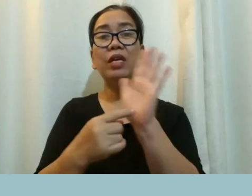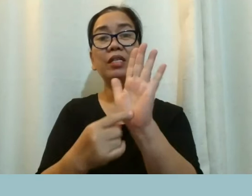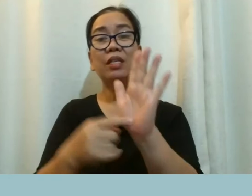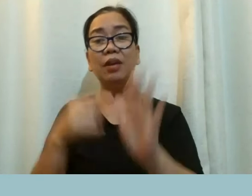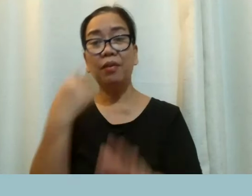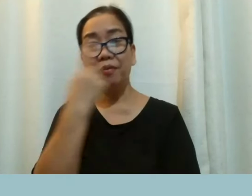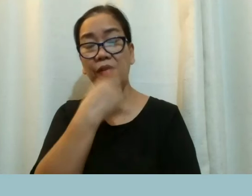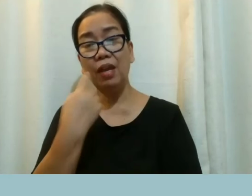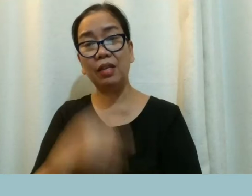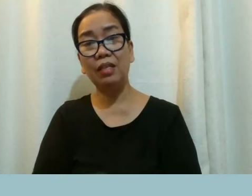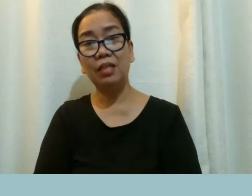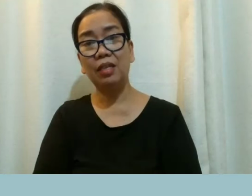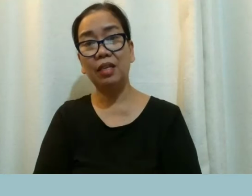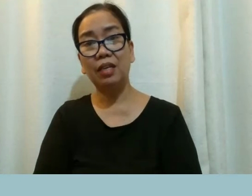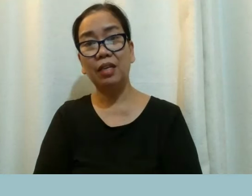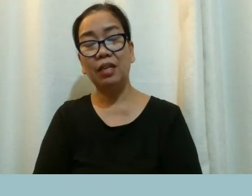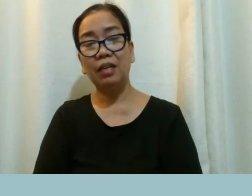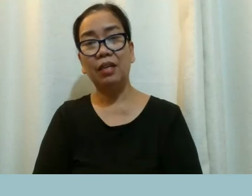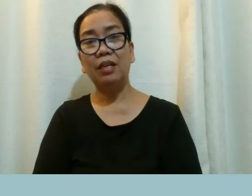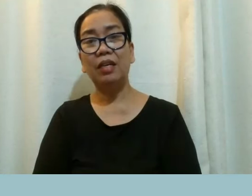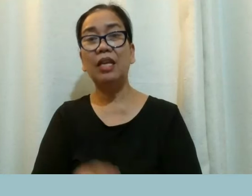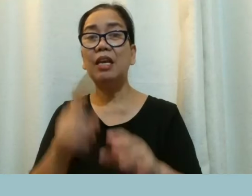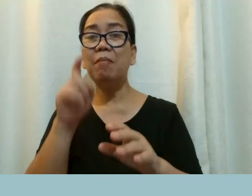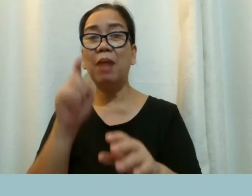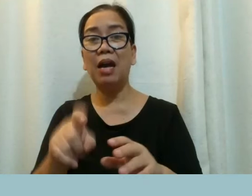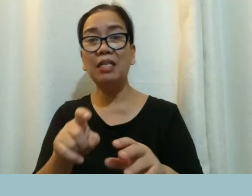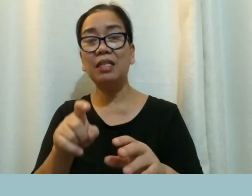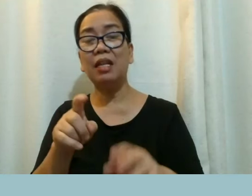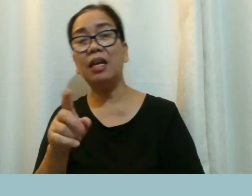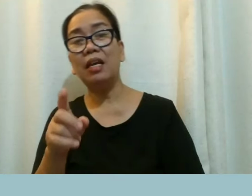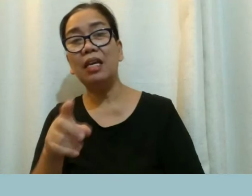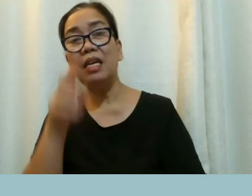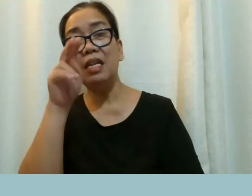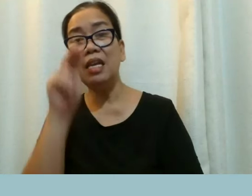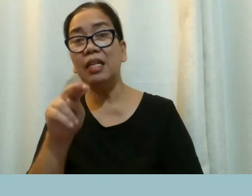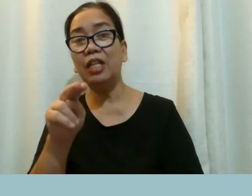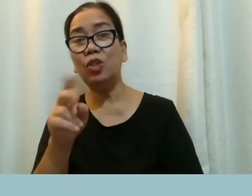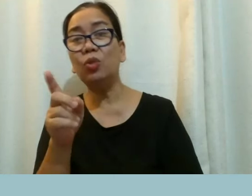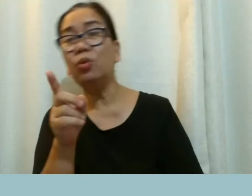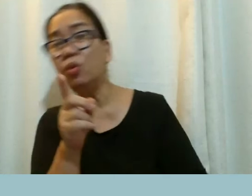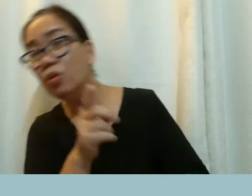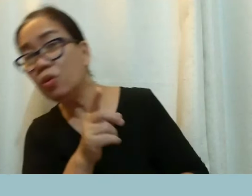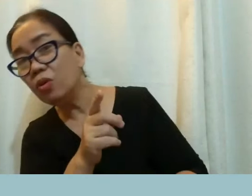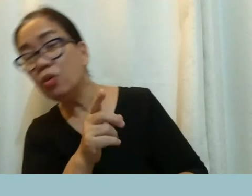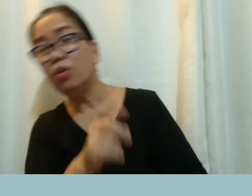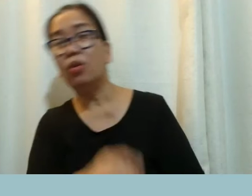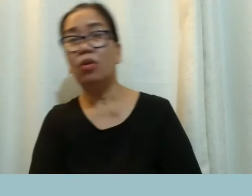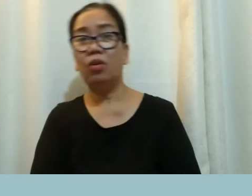show his face. He must, he needed to